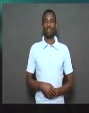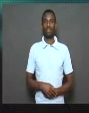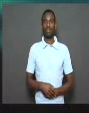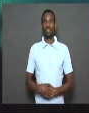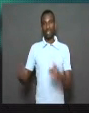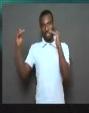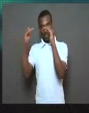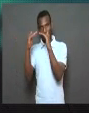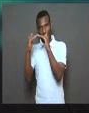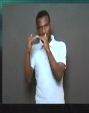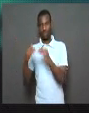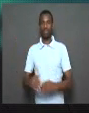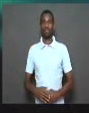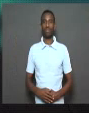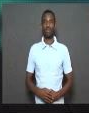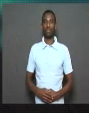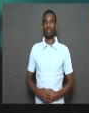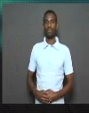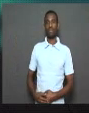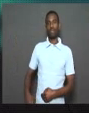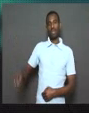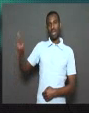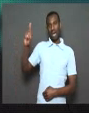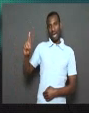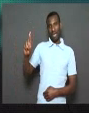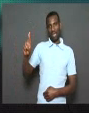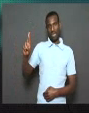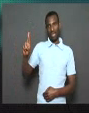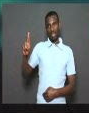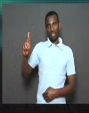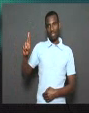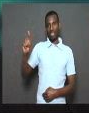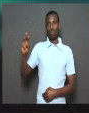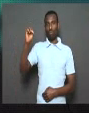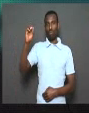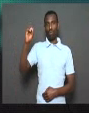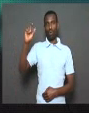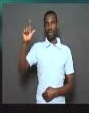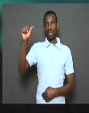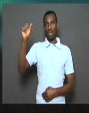volume is equal to the molar gas constant.